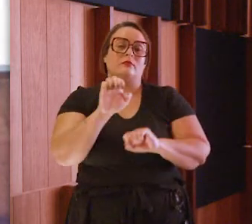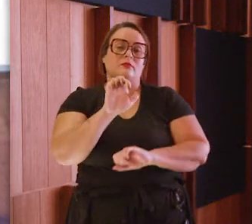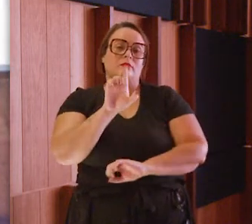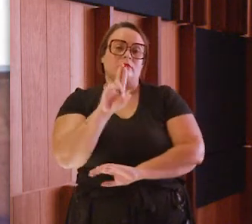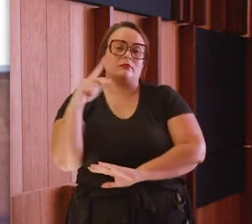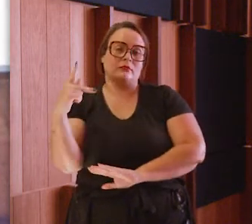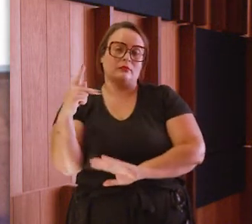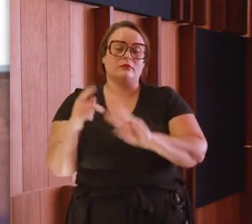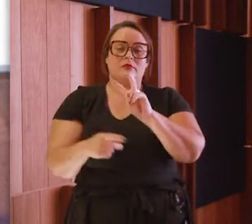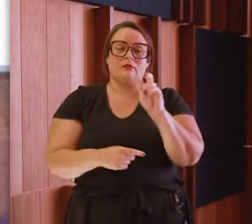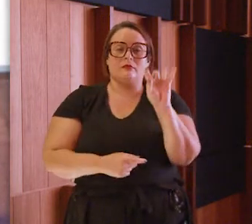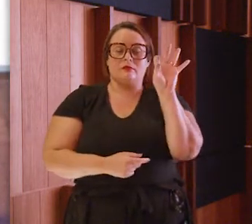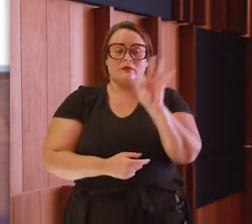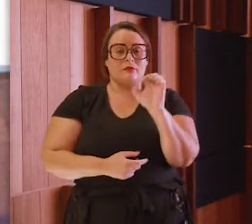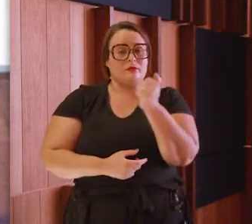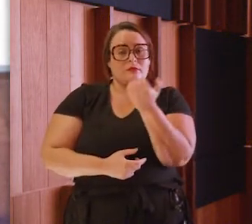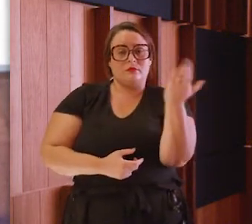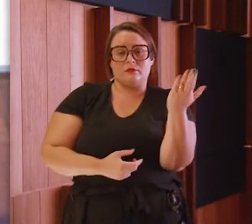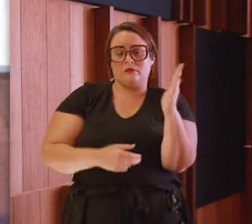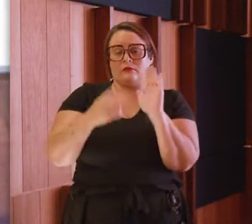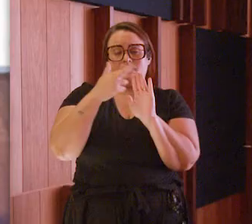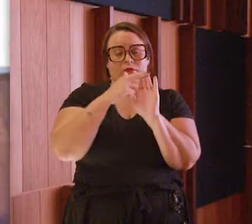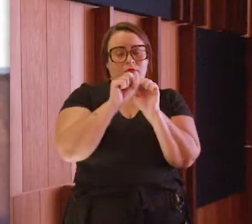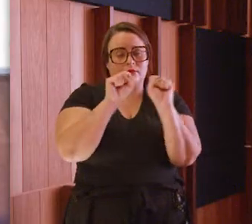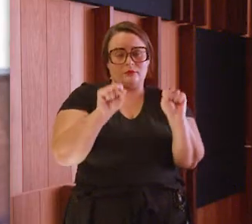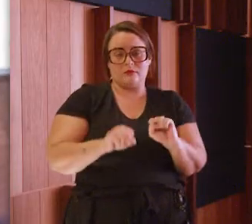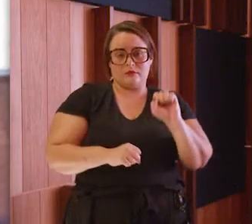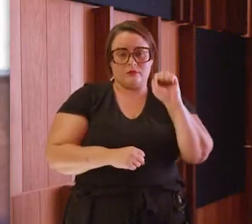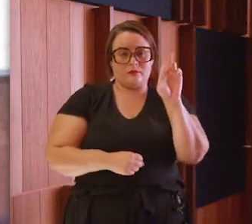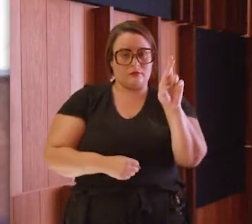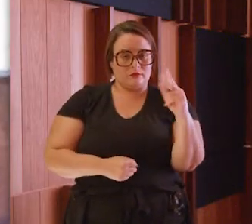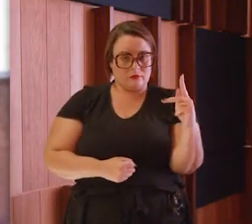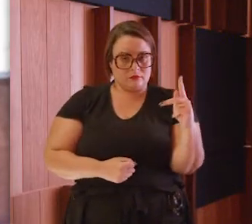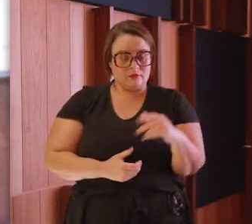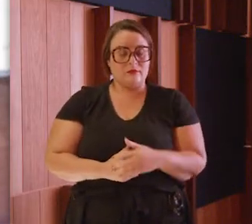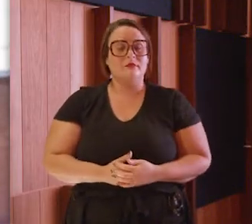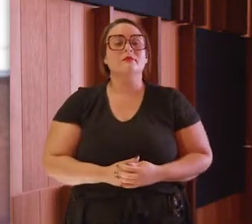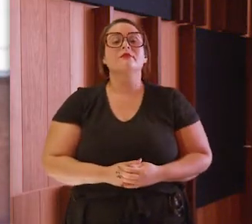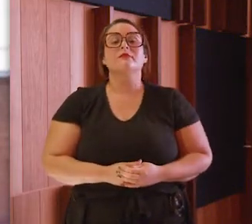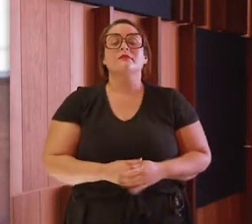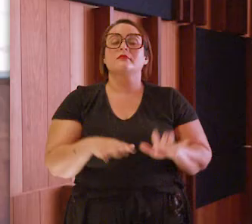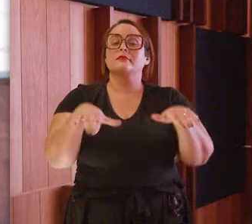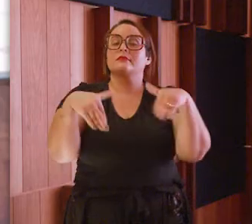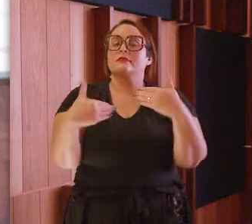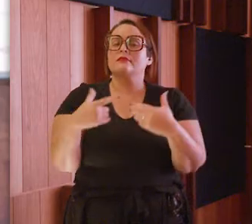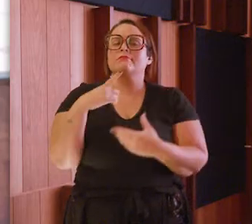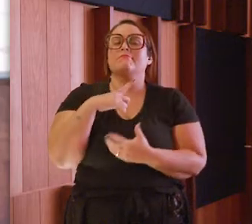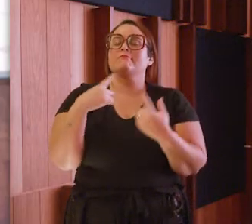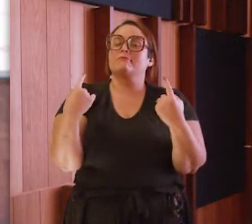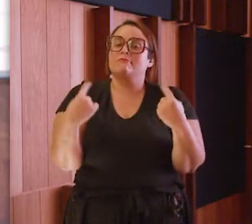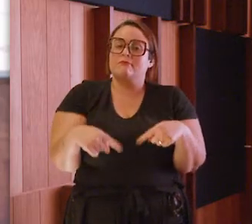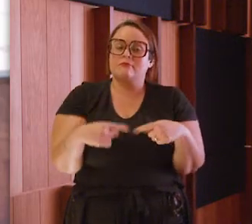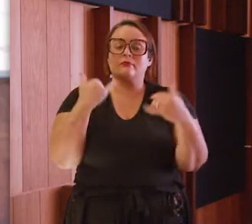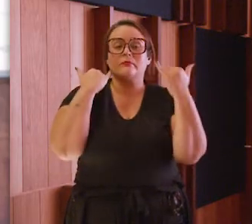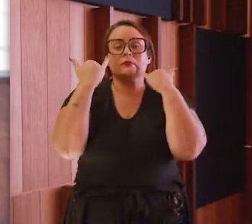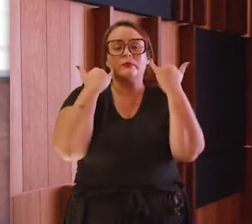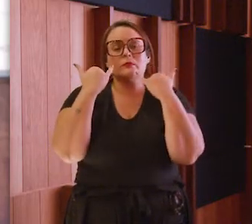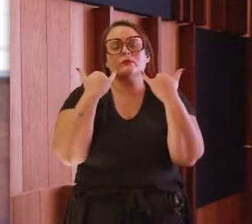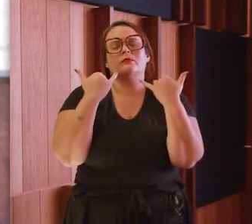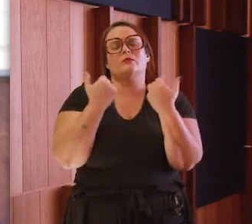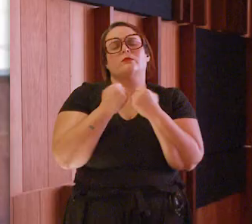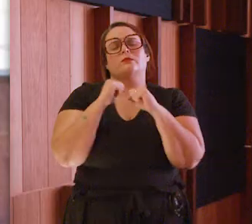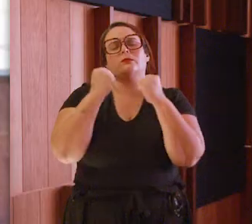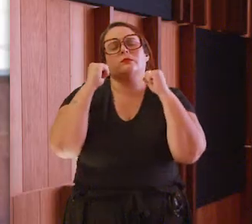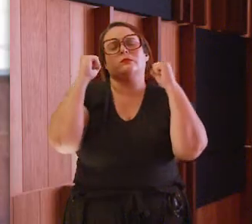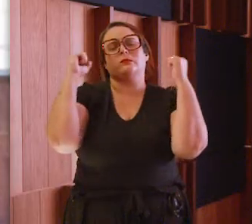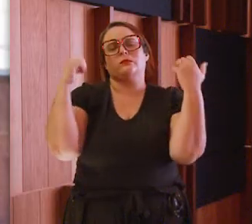ERP system. And so it is a massive data challenge that requires a broad group of stakeholders